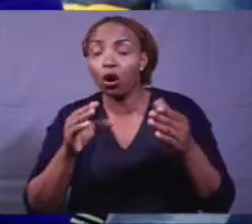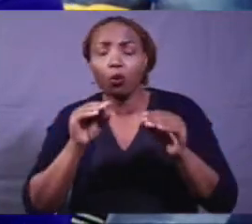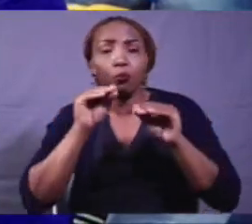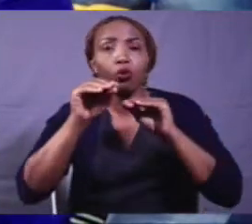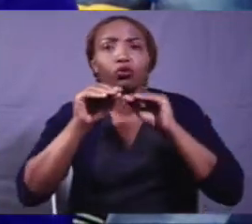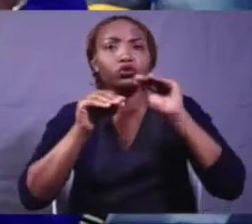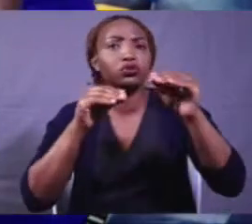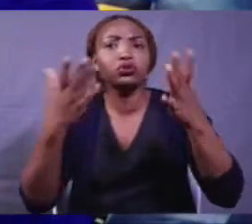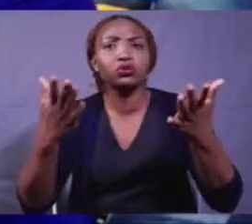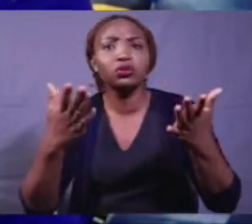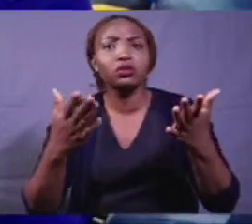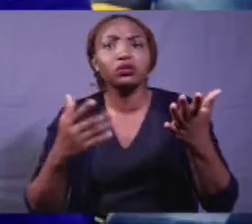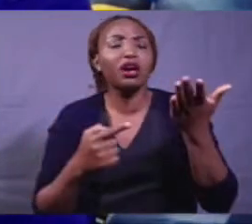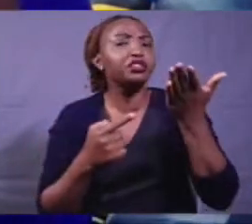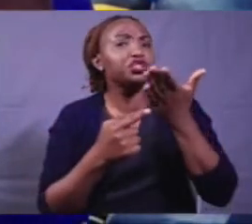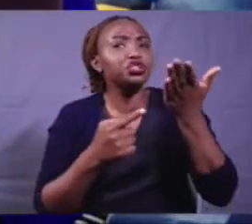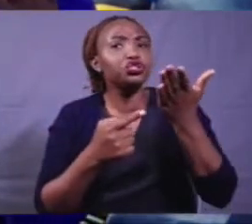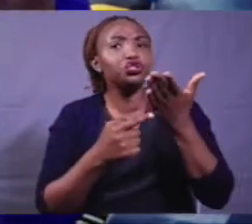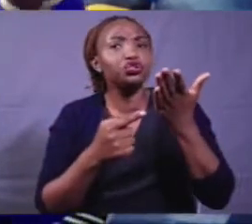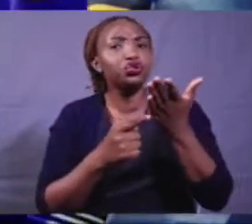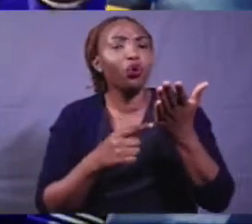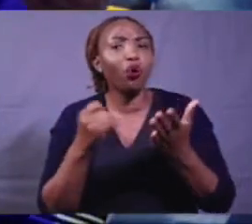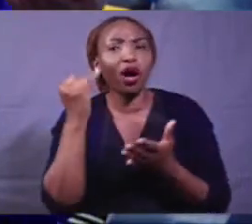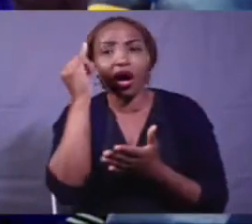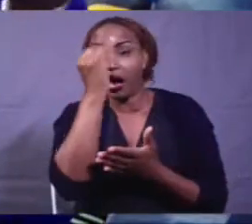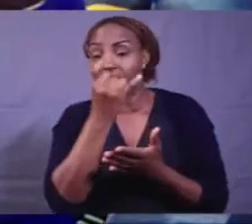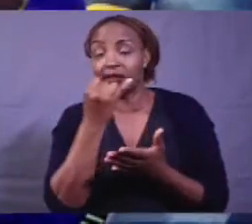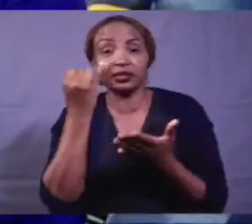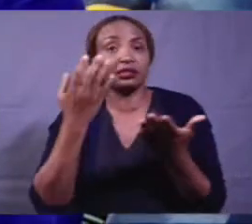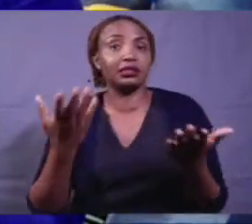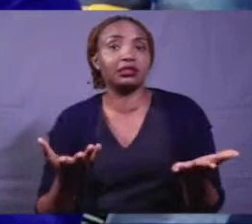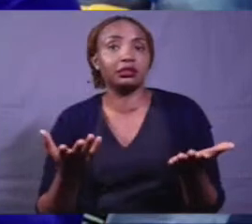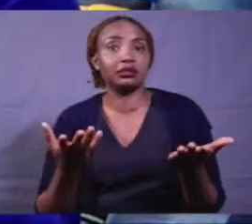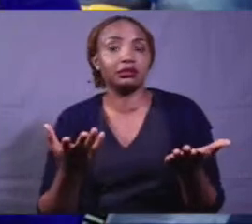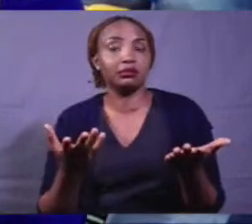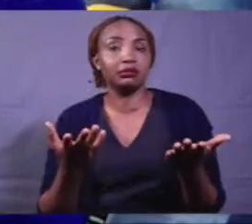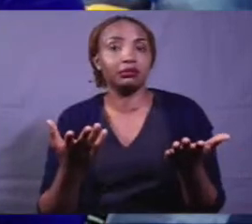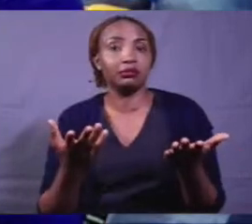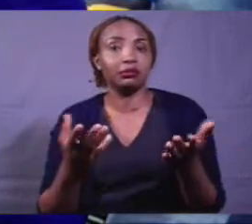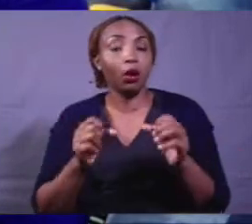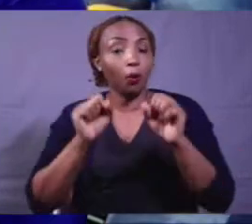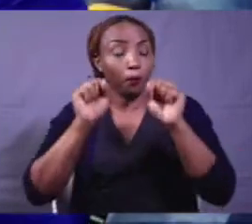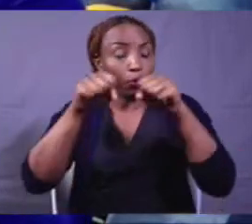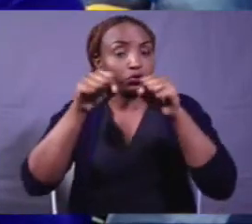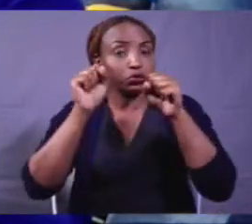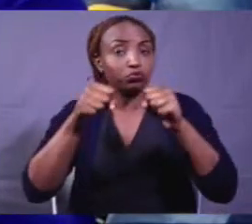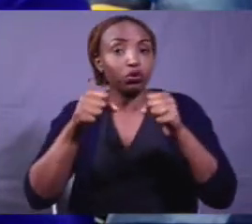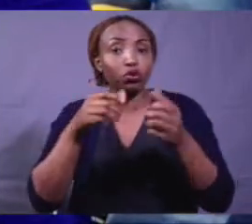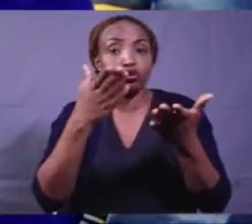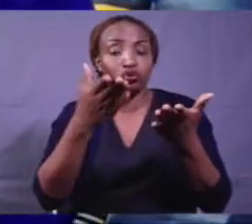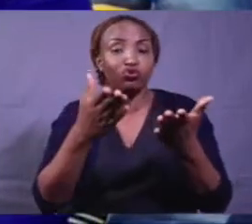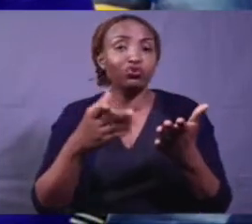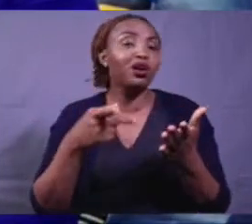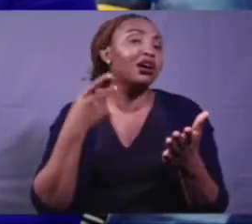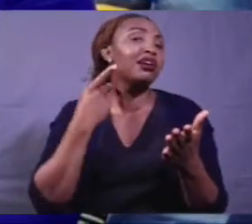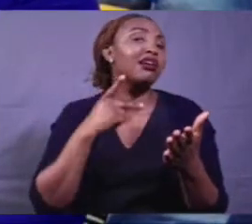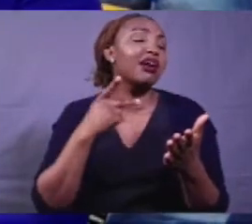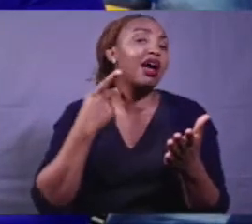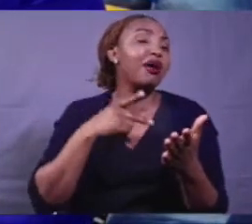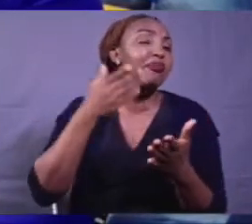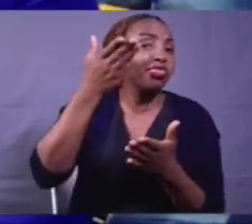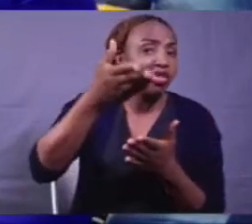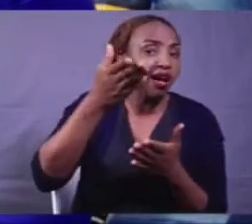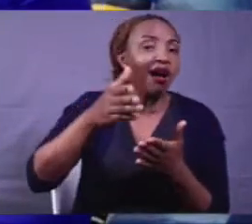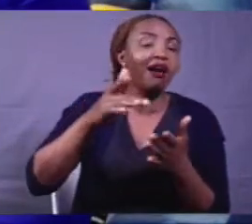know it's you. And the experts, and if you decide to commit crimes on the internet, you will be found. Because all these